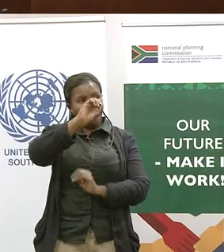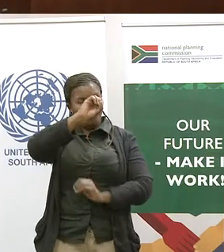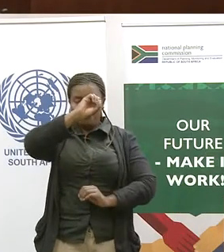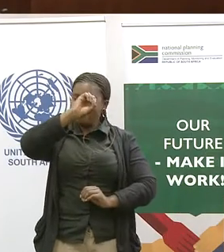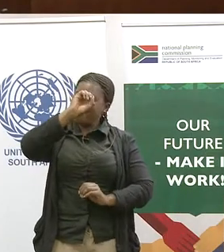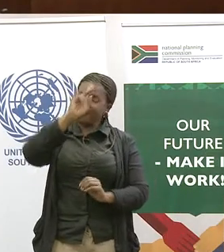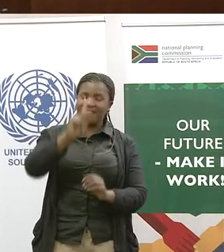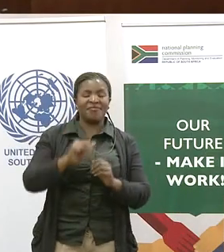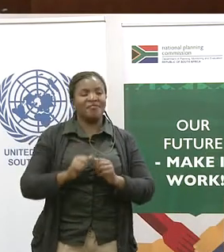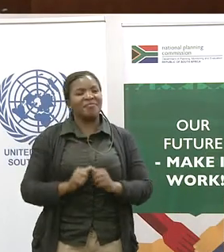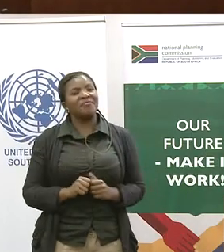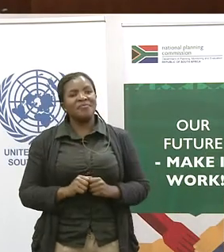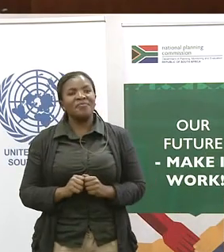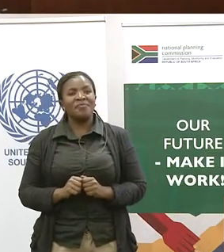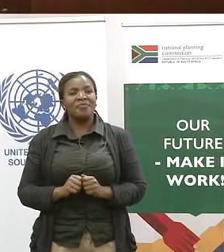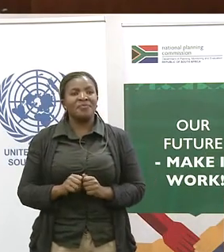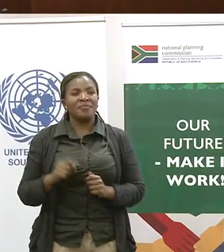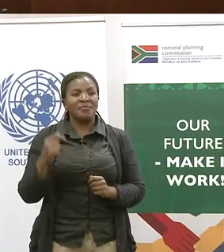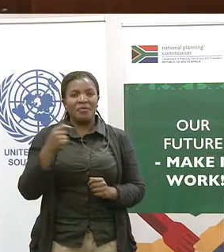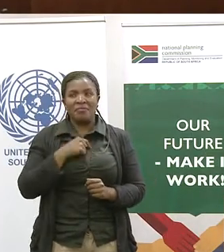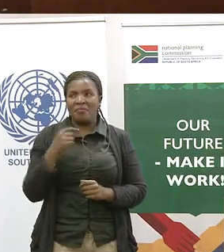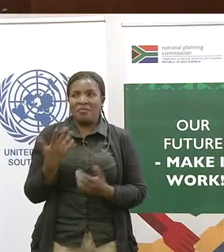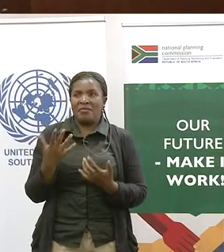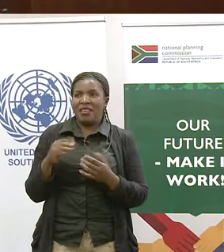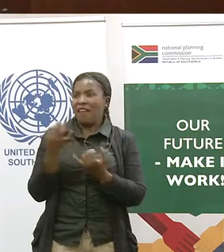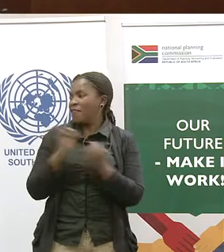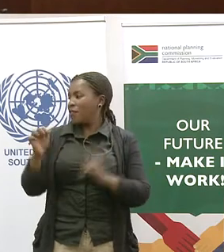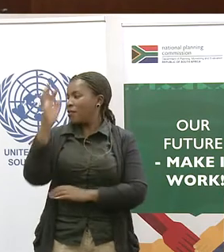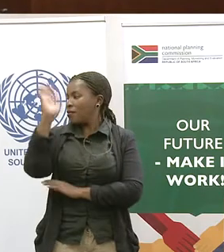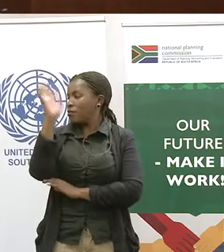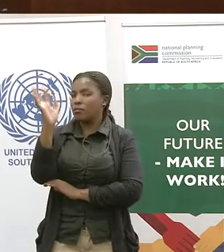I've just received a free lecture.